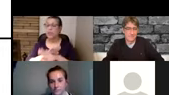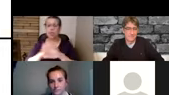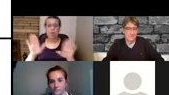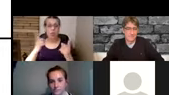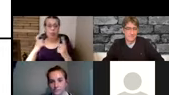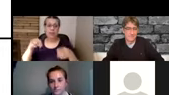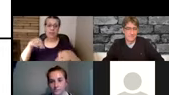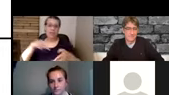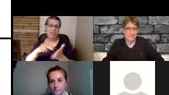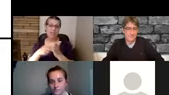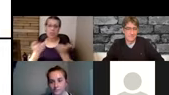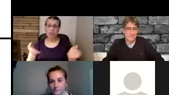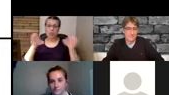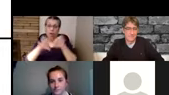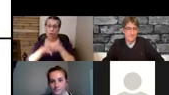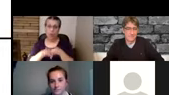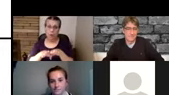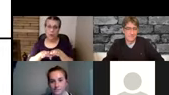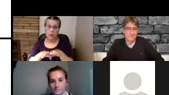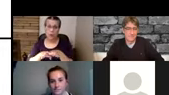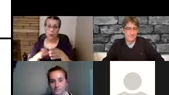our presentation. And so